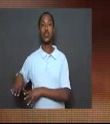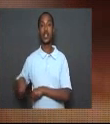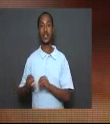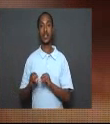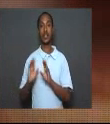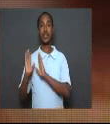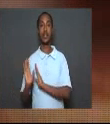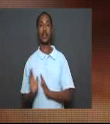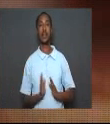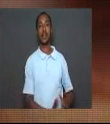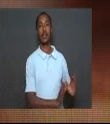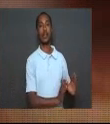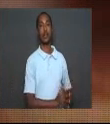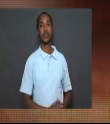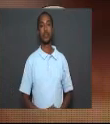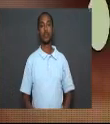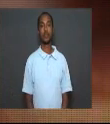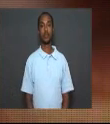Students, let's get ready.